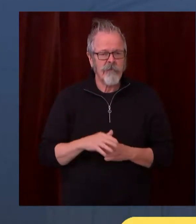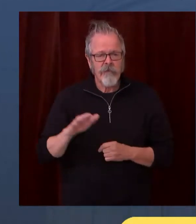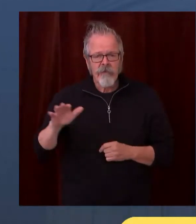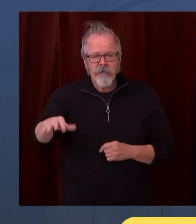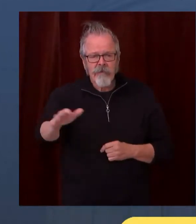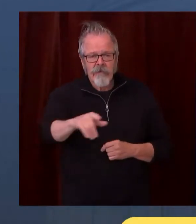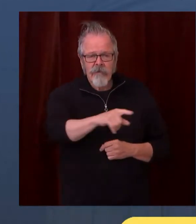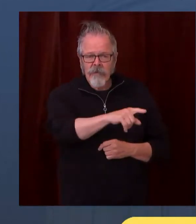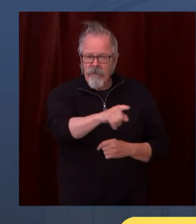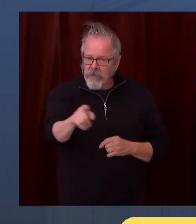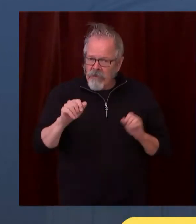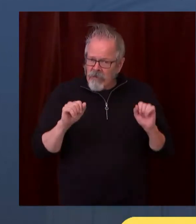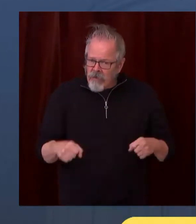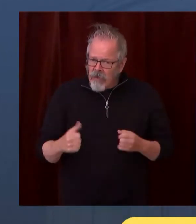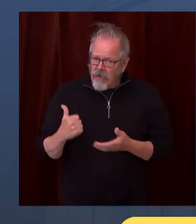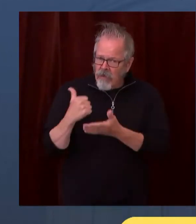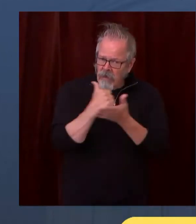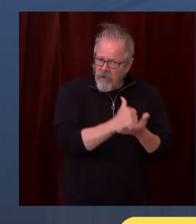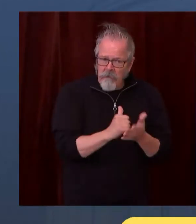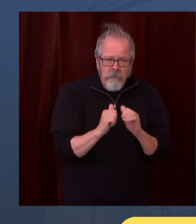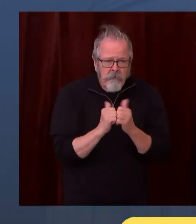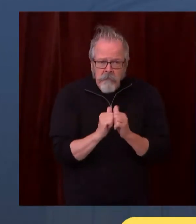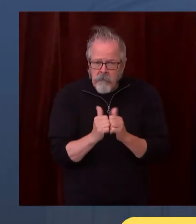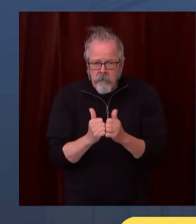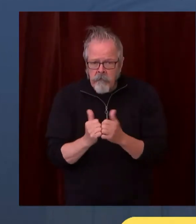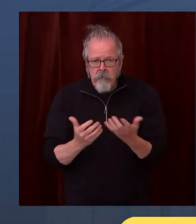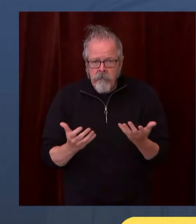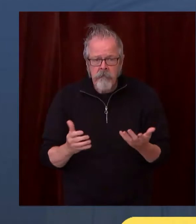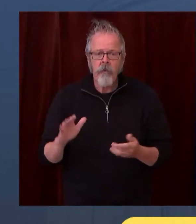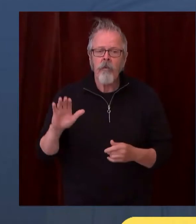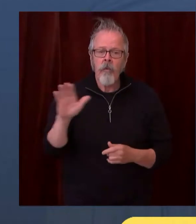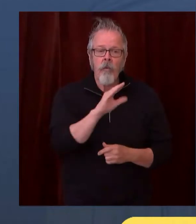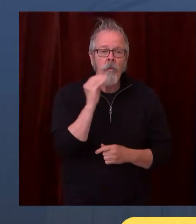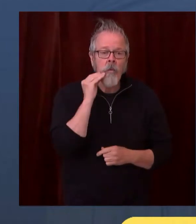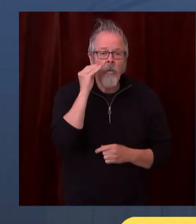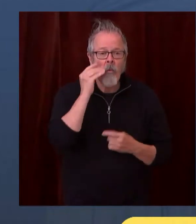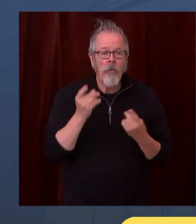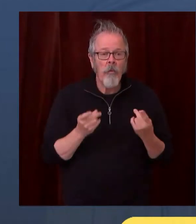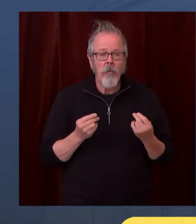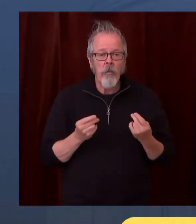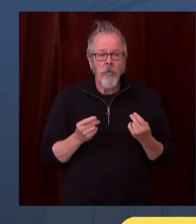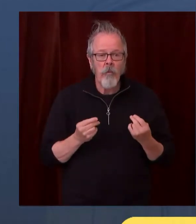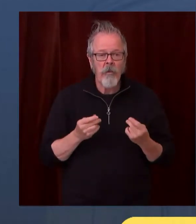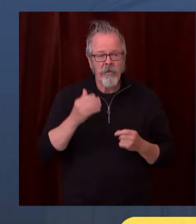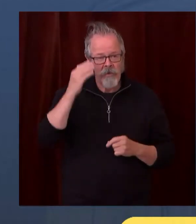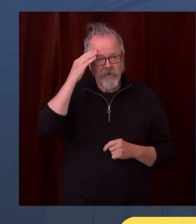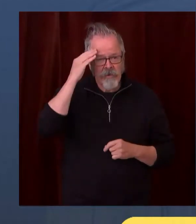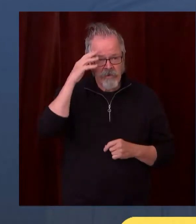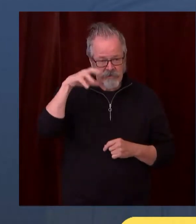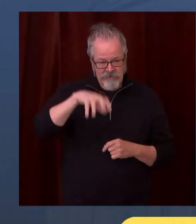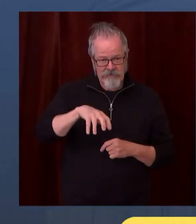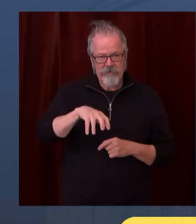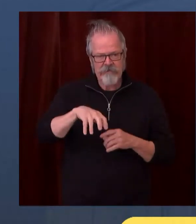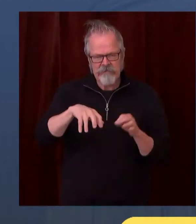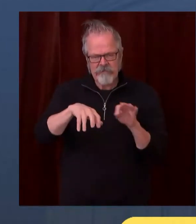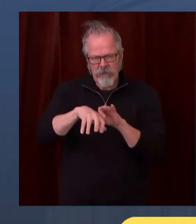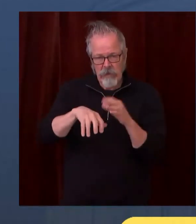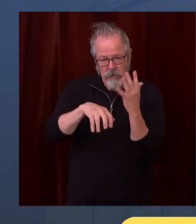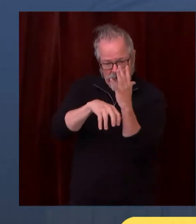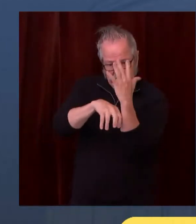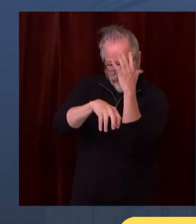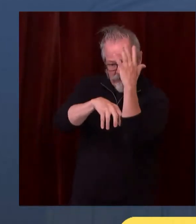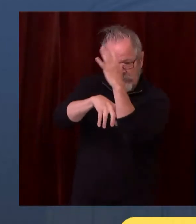difference. When I visited these fires, it's just really stunning to me. We'll see one house that has been burnt down to the